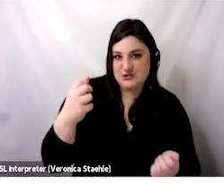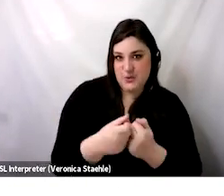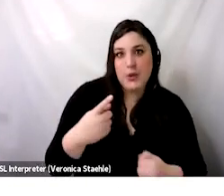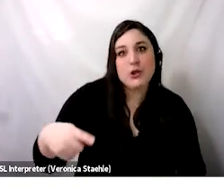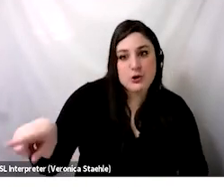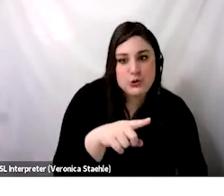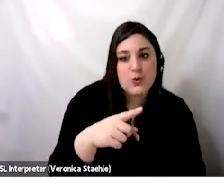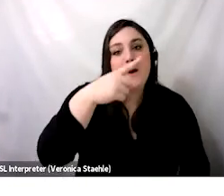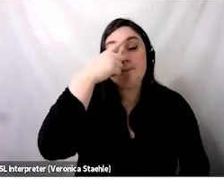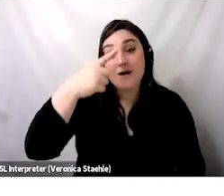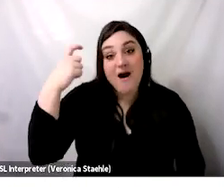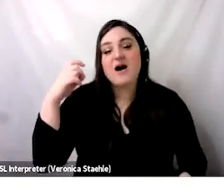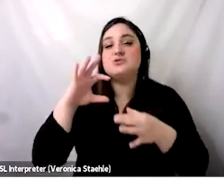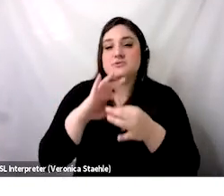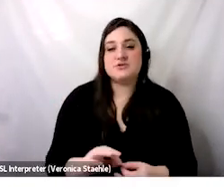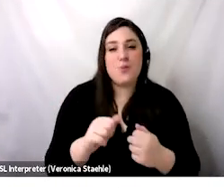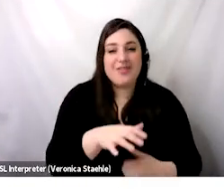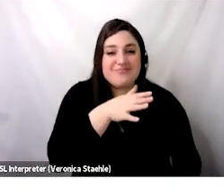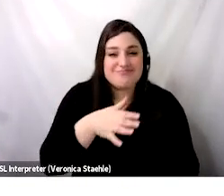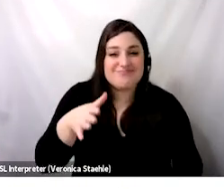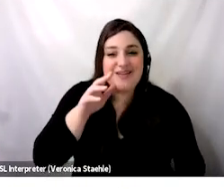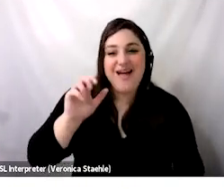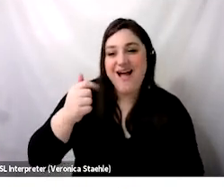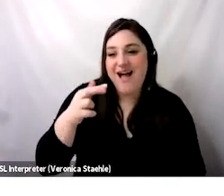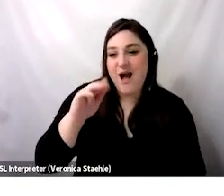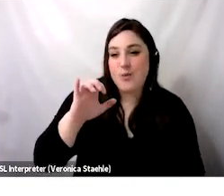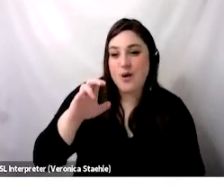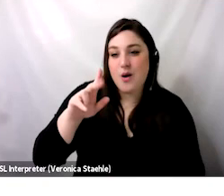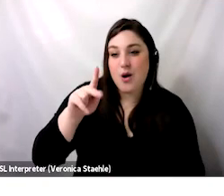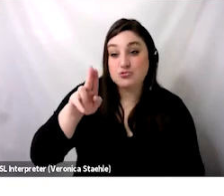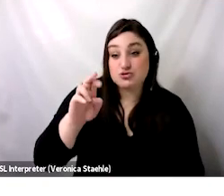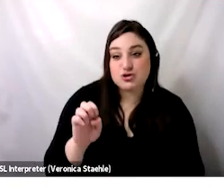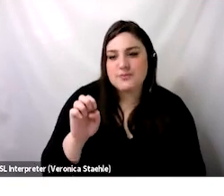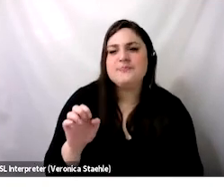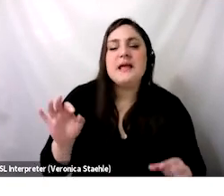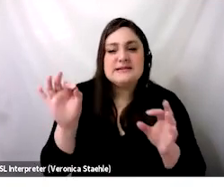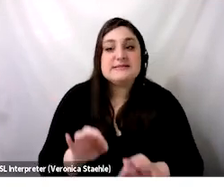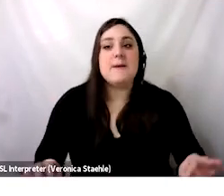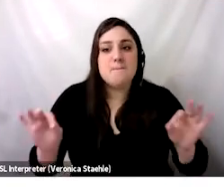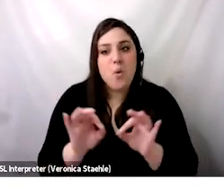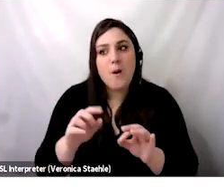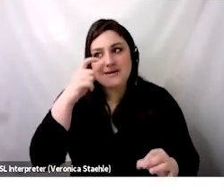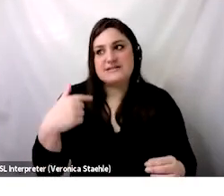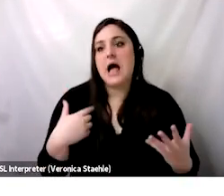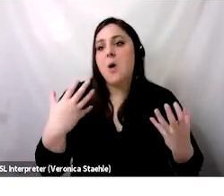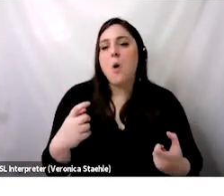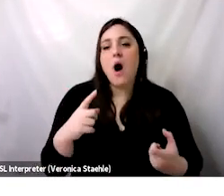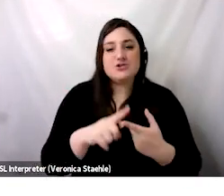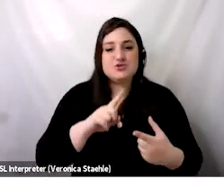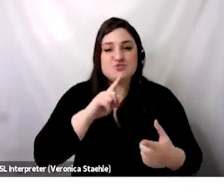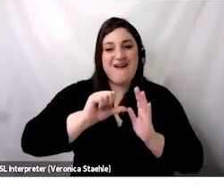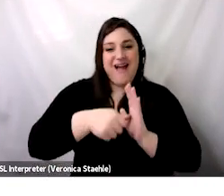wanted to put people's faces in a discussion when we talk about